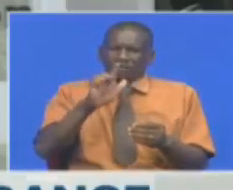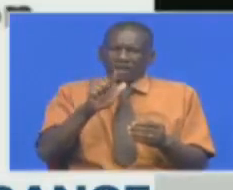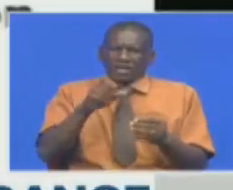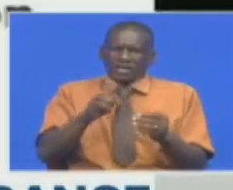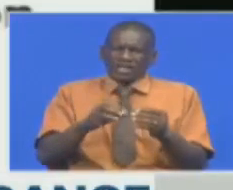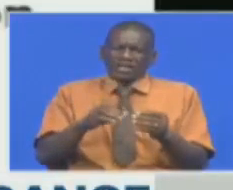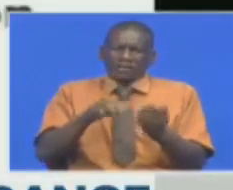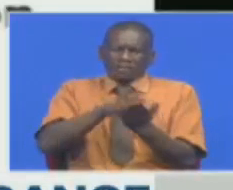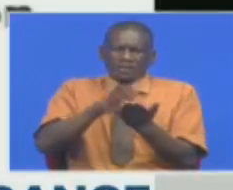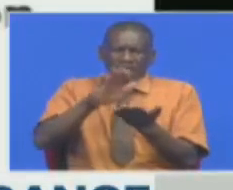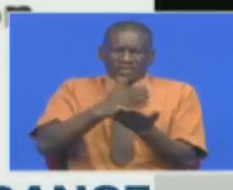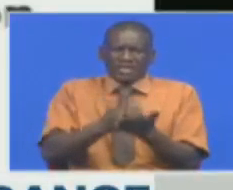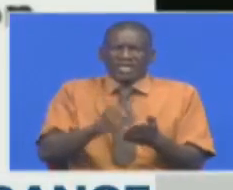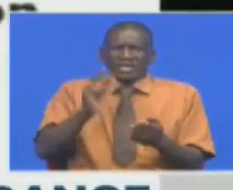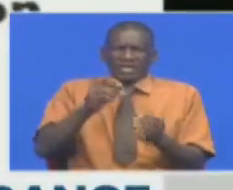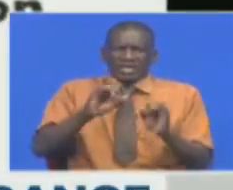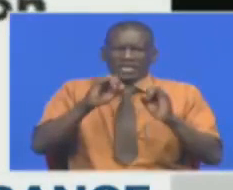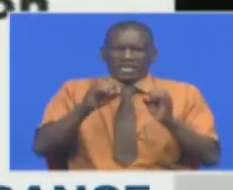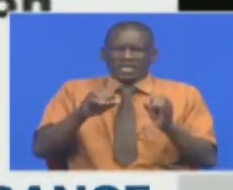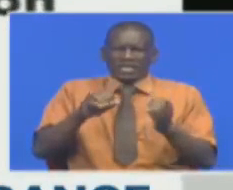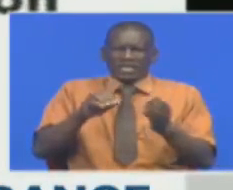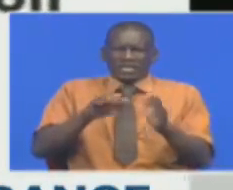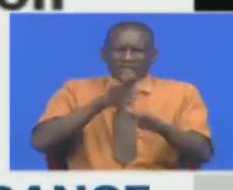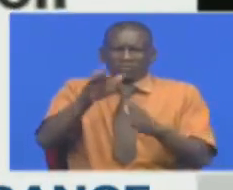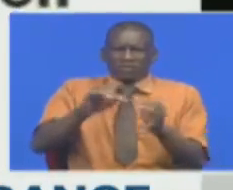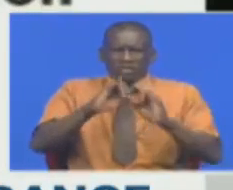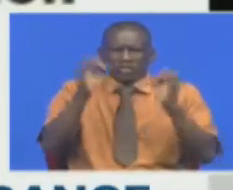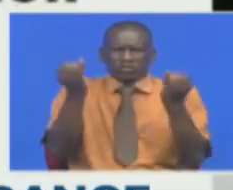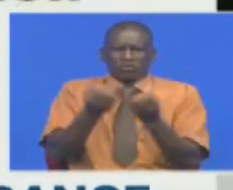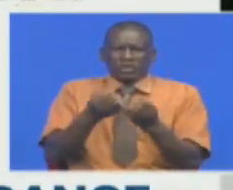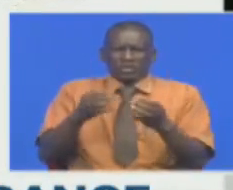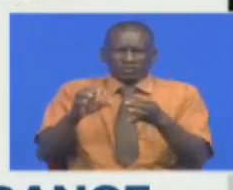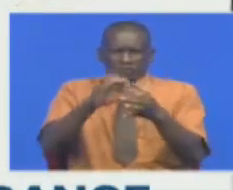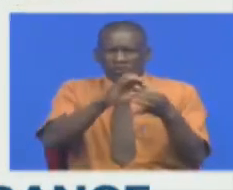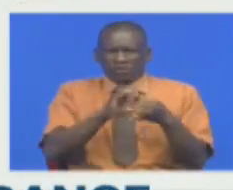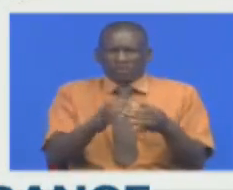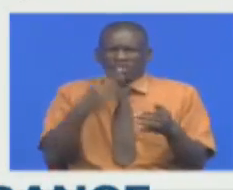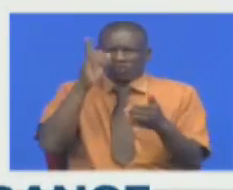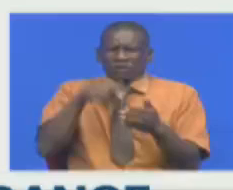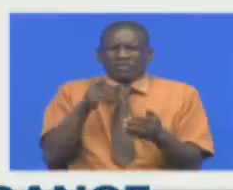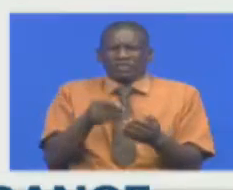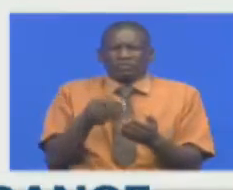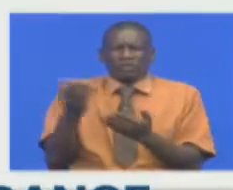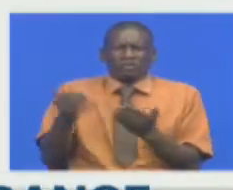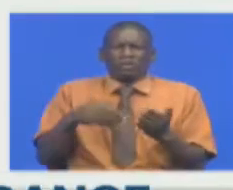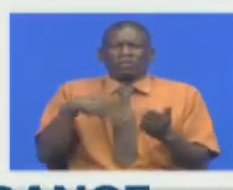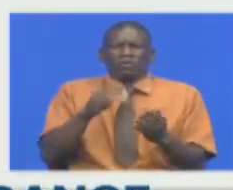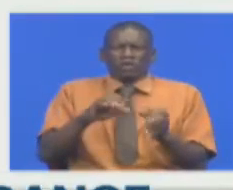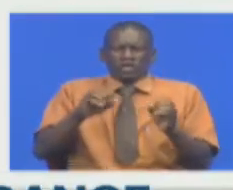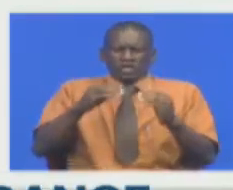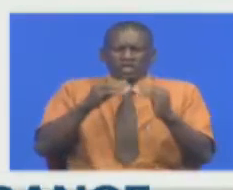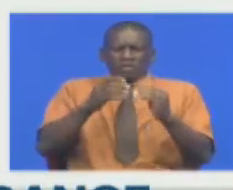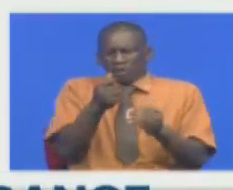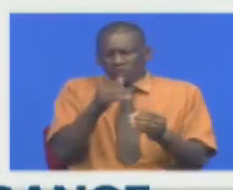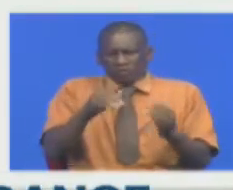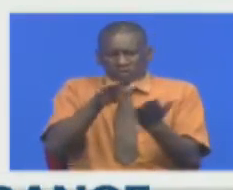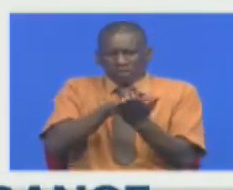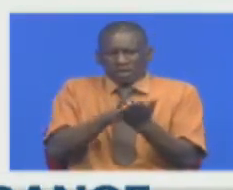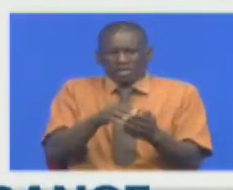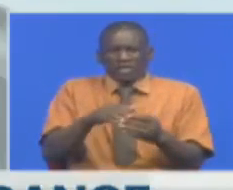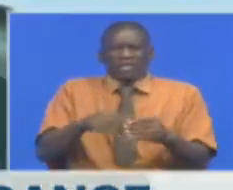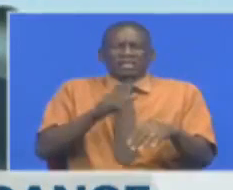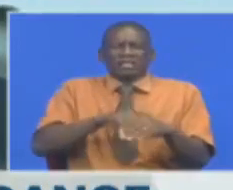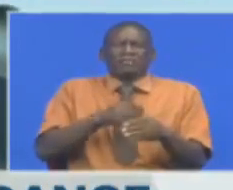Deposit Insurance Corporation says the new model will ensure greater equity for banks when it comes to insuring their